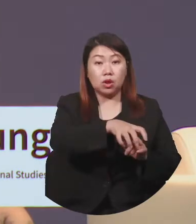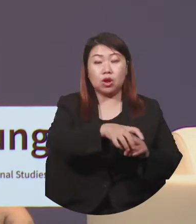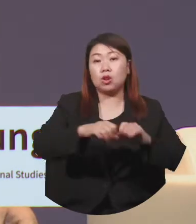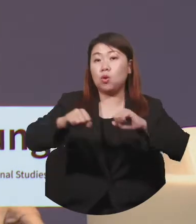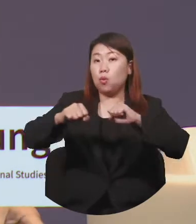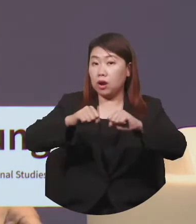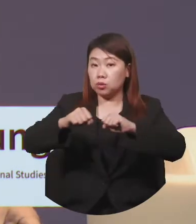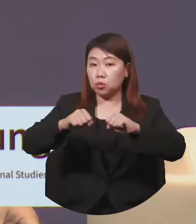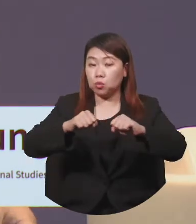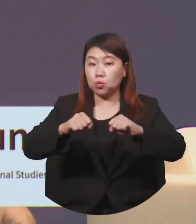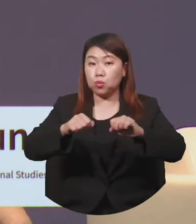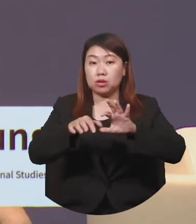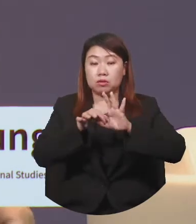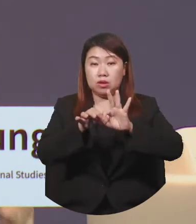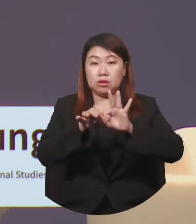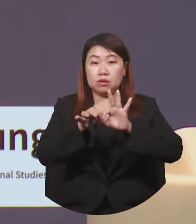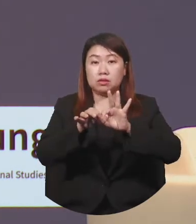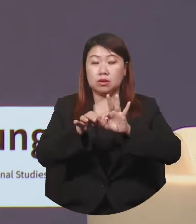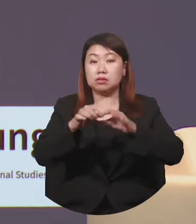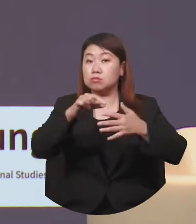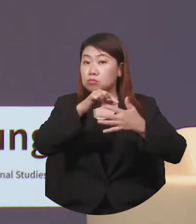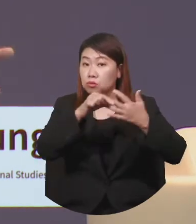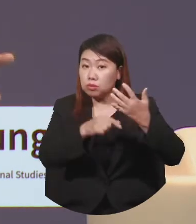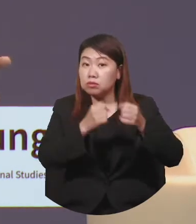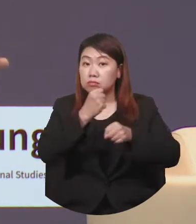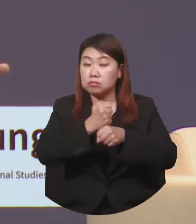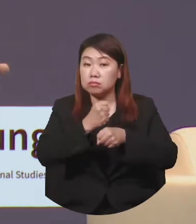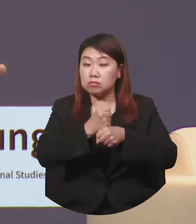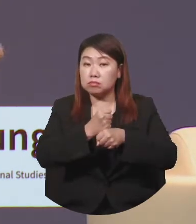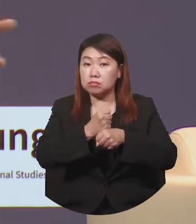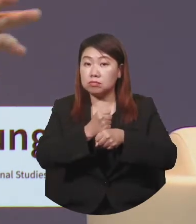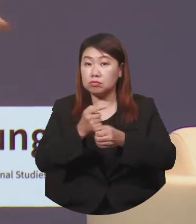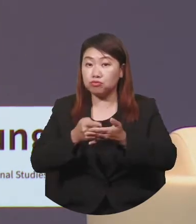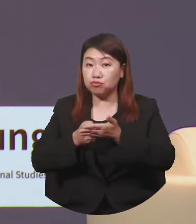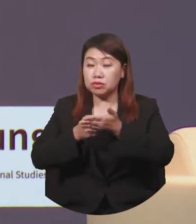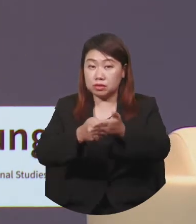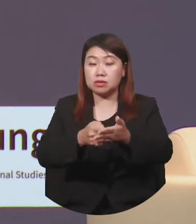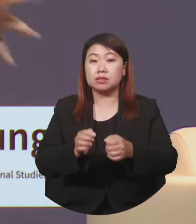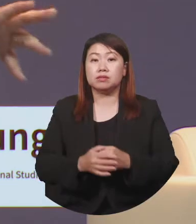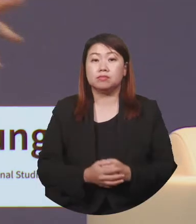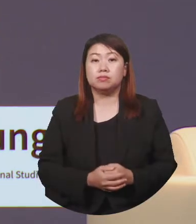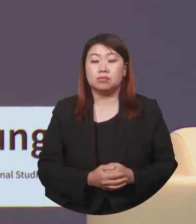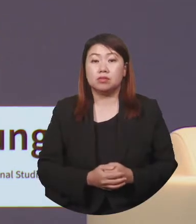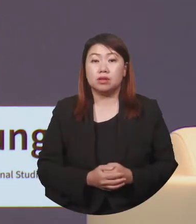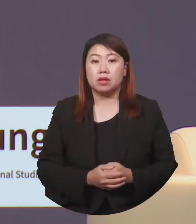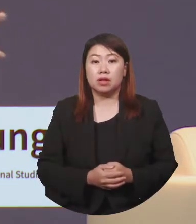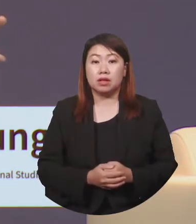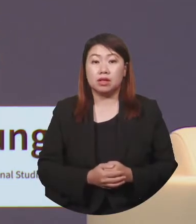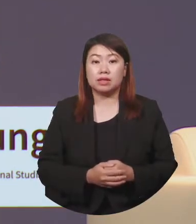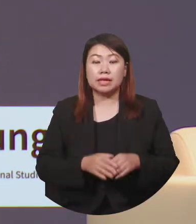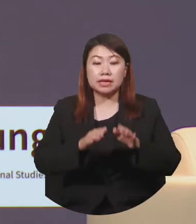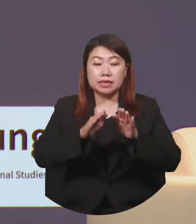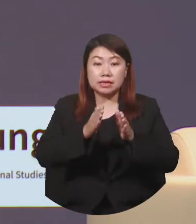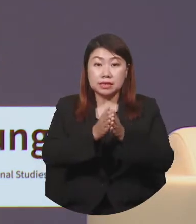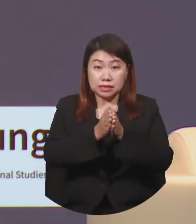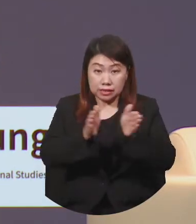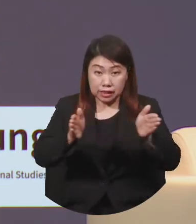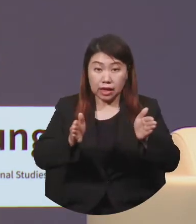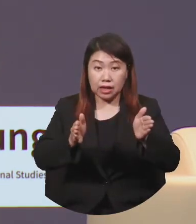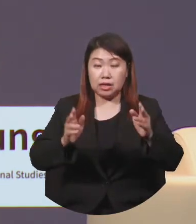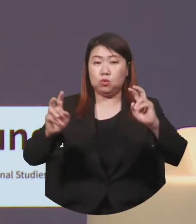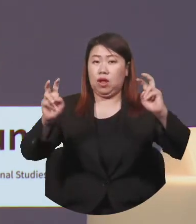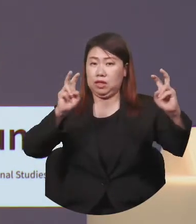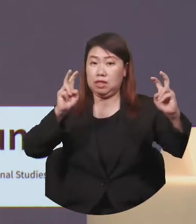properly package them so that they can grow further. So we identify many new startups